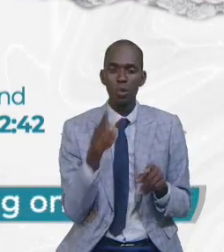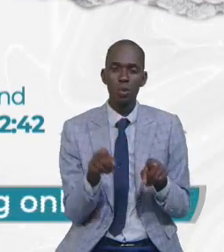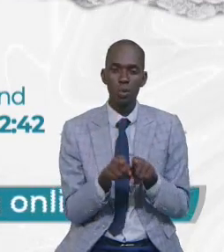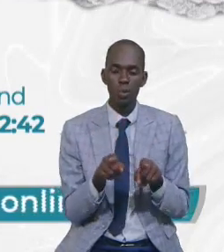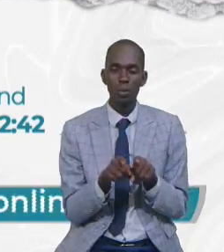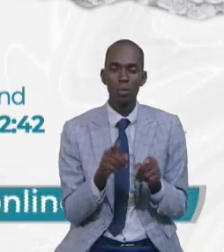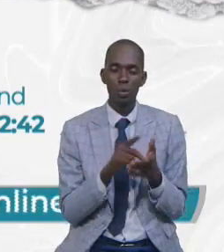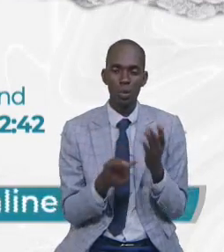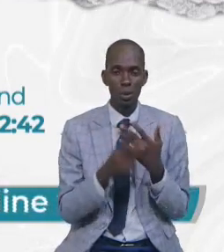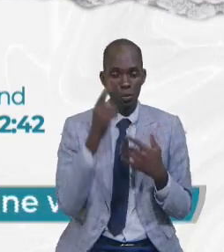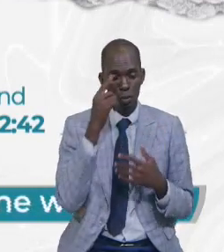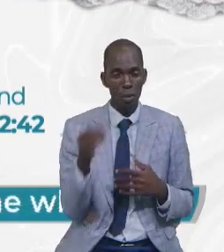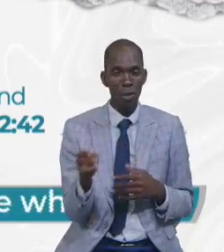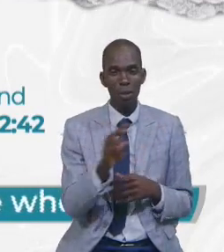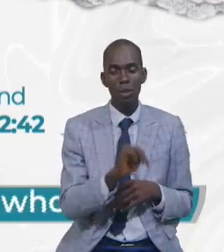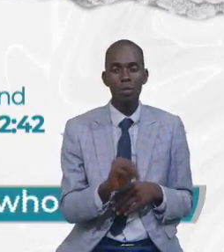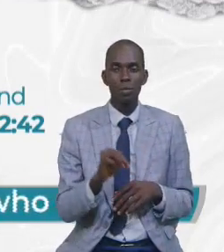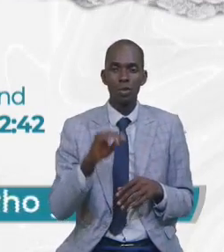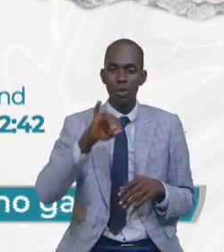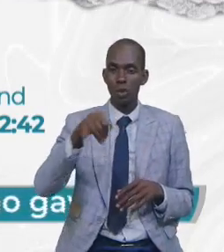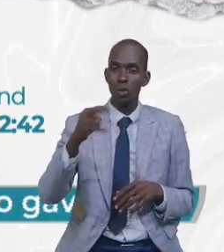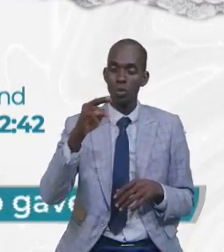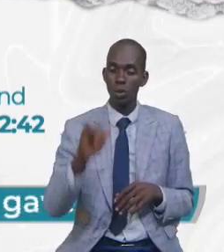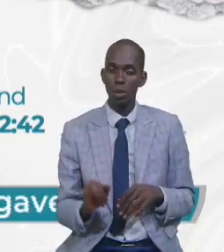2nd July 2023 at Deeper Life Bible Church.